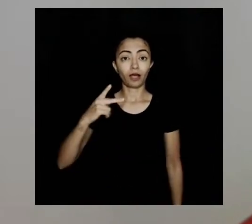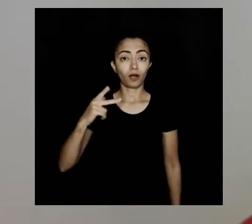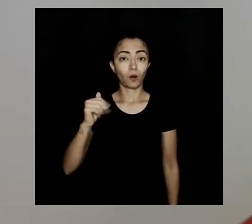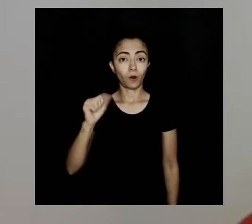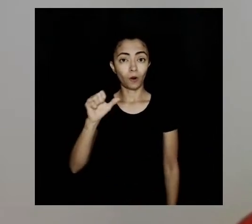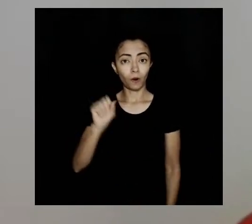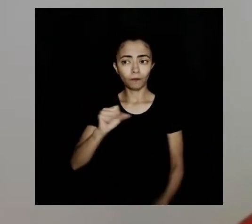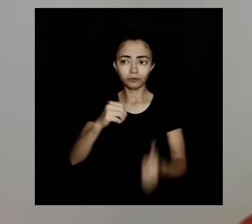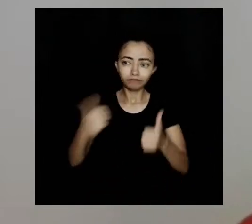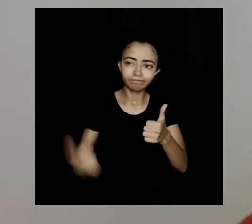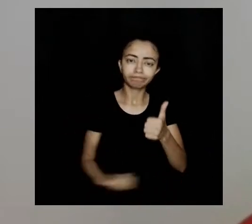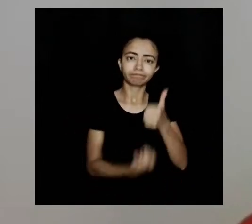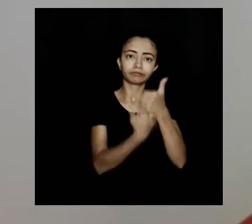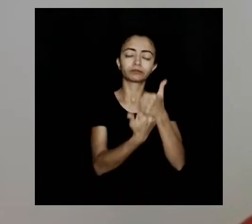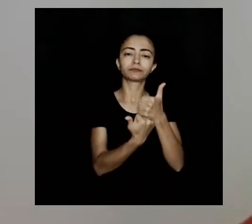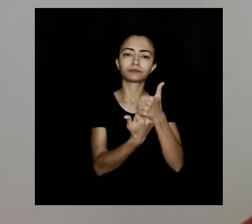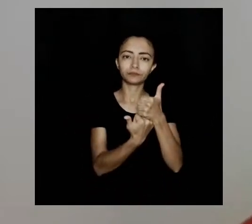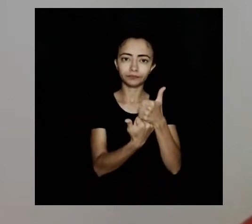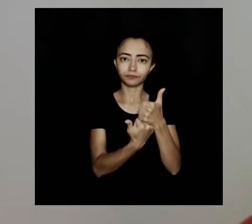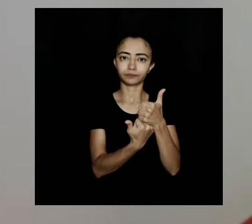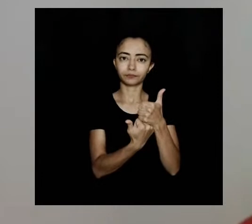of PAHO